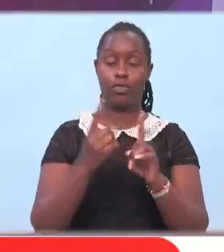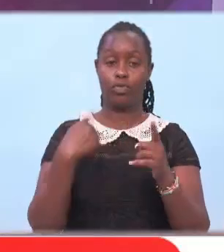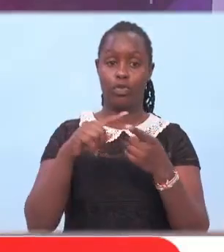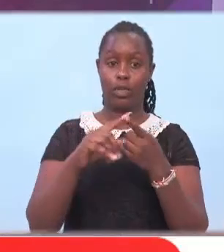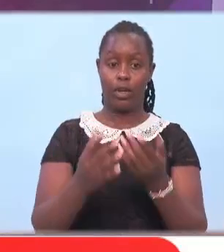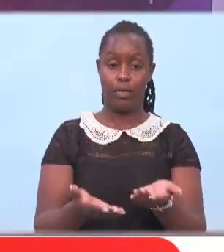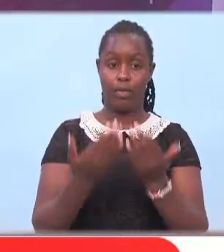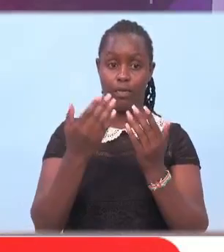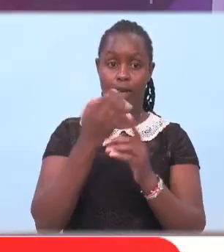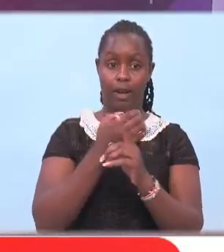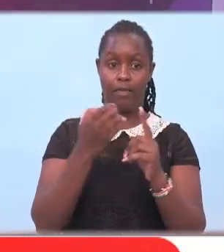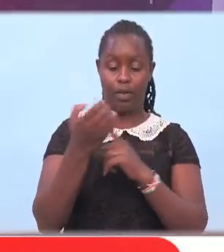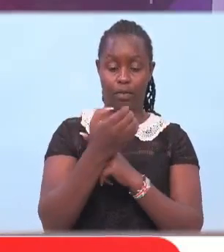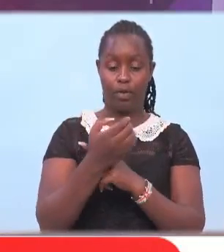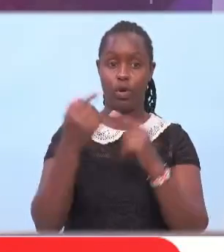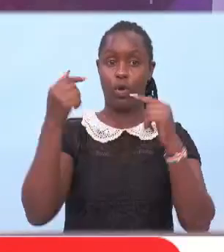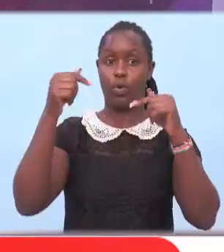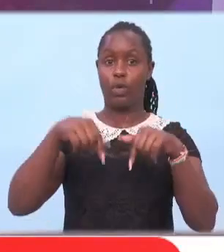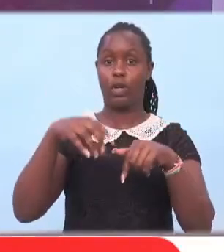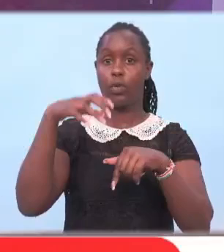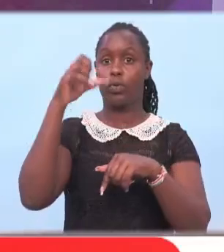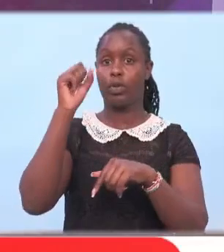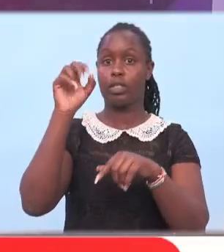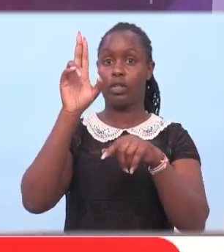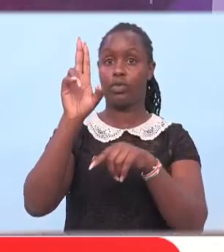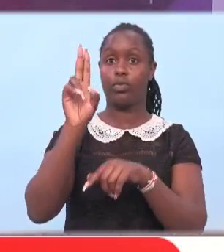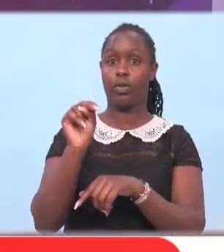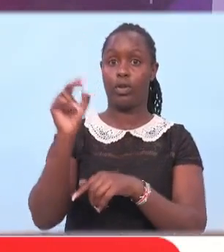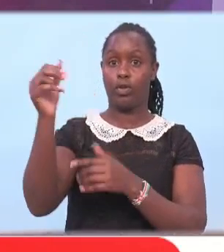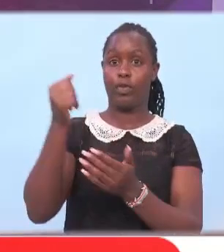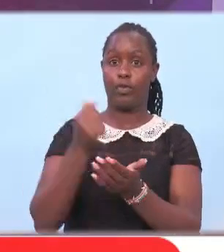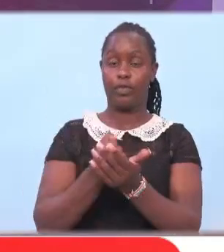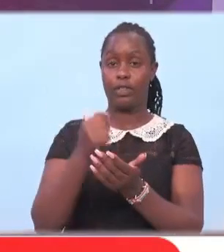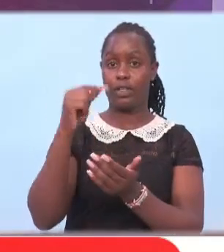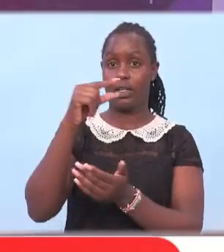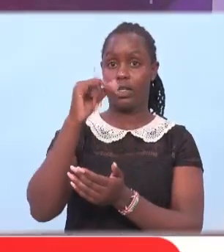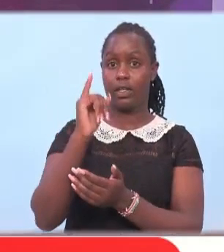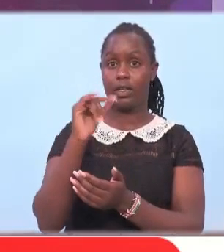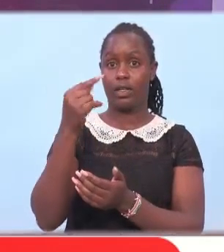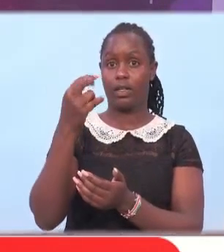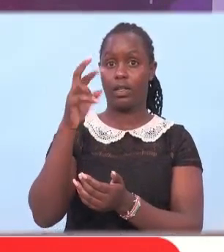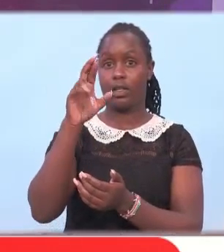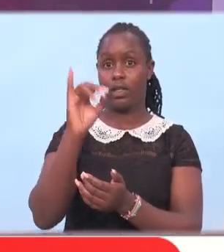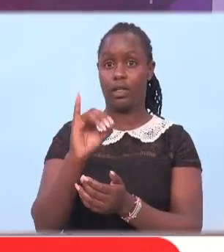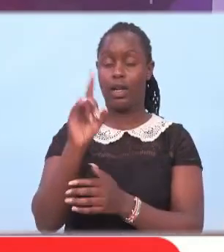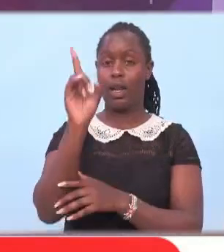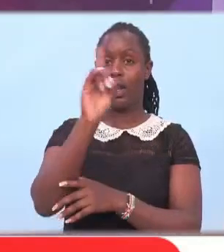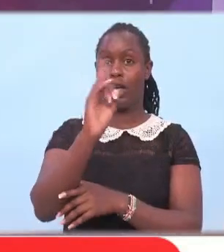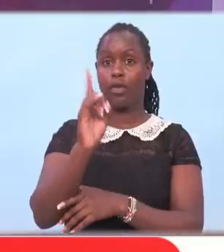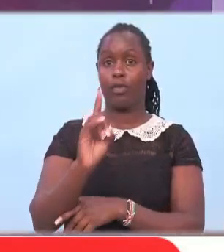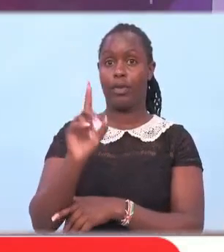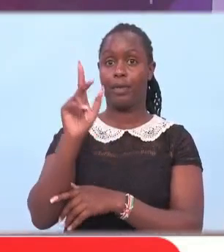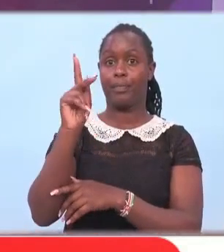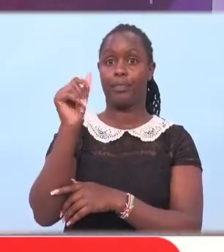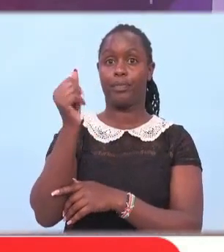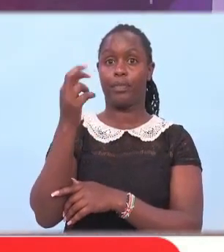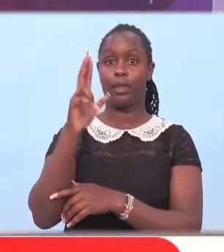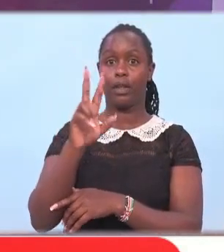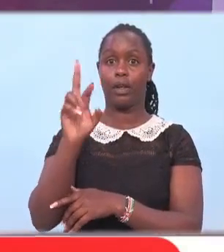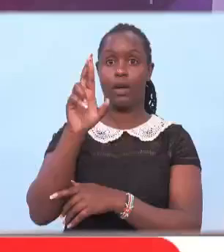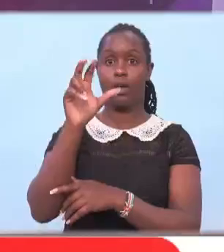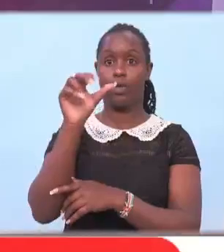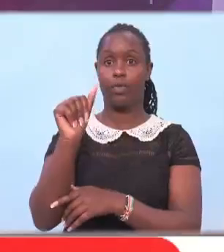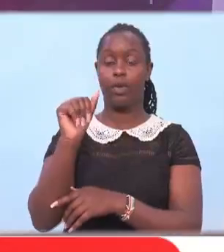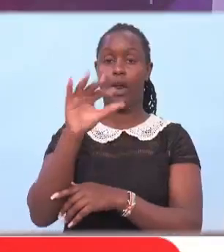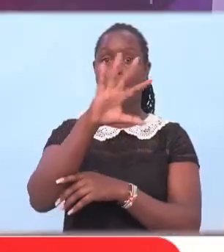environmental threats. Today, he visited the United Nations office in Gigiri, Nairobi, the Karura Forest, David Sheldrick Foundation Orphanage,